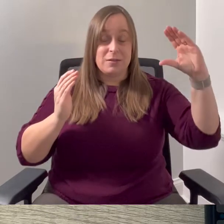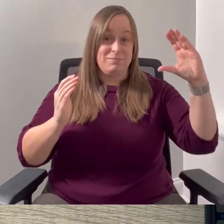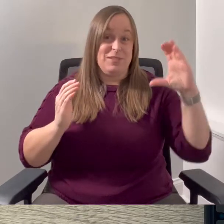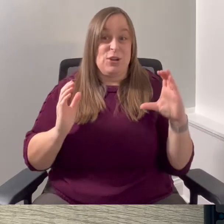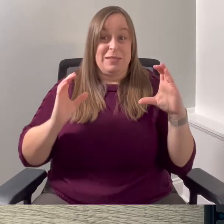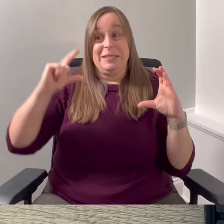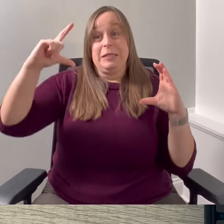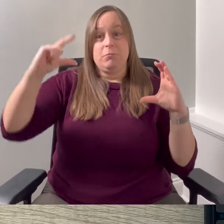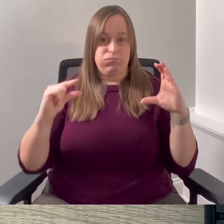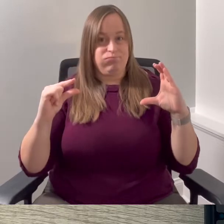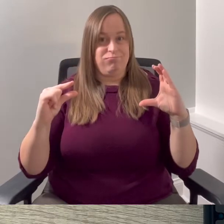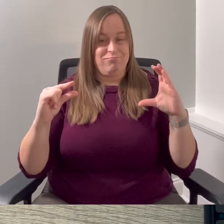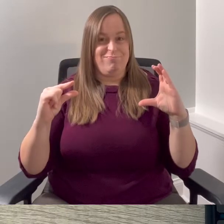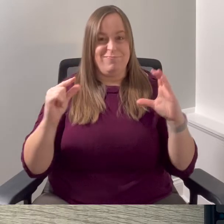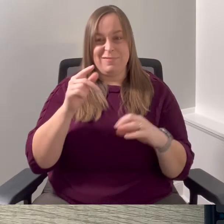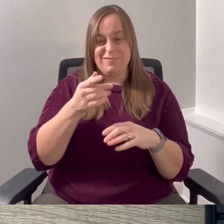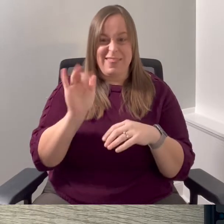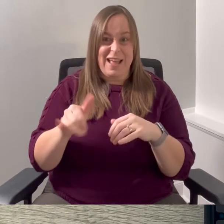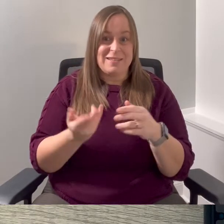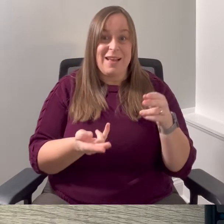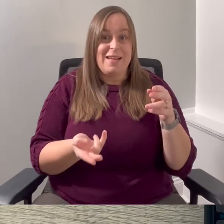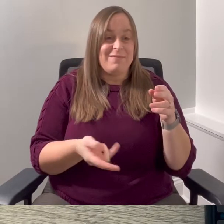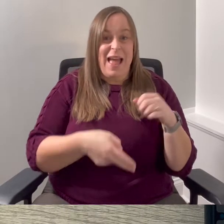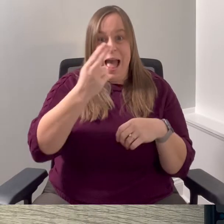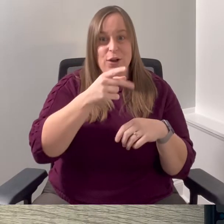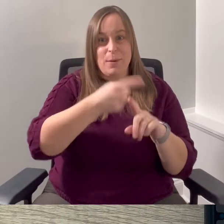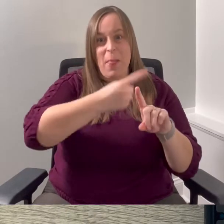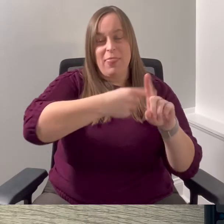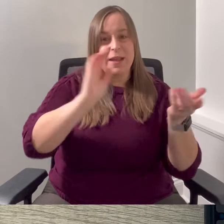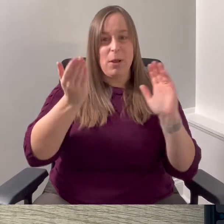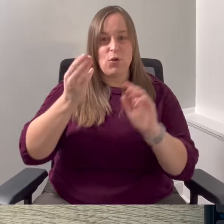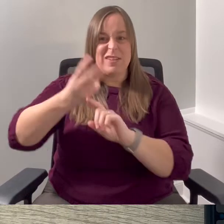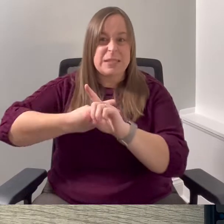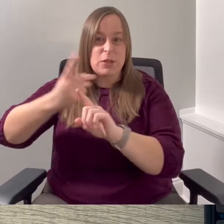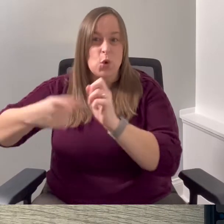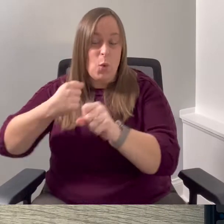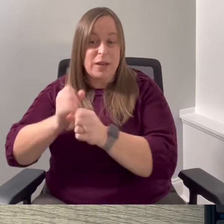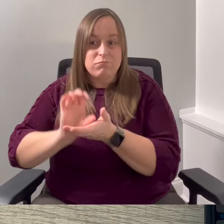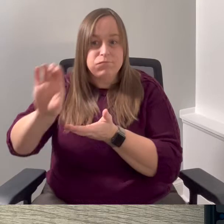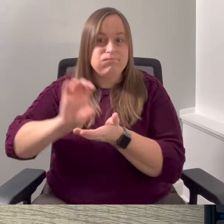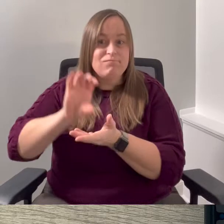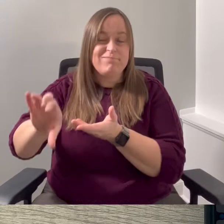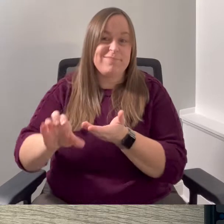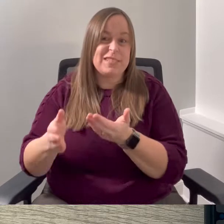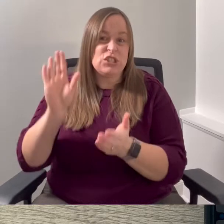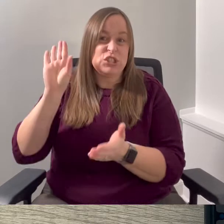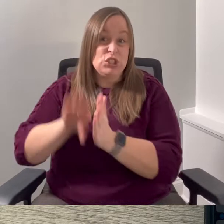The premium is higher when you pay monthly compared to a lump sum at once. So it's